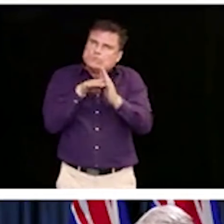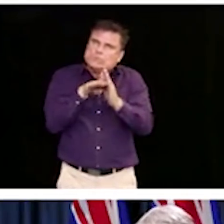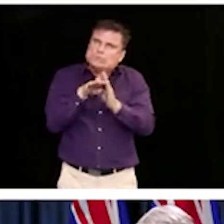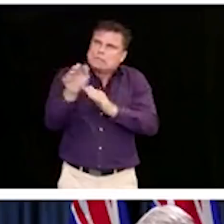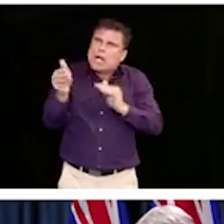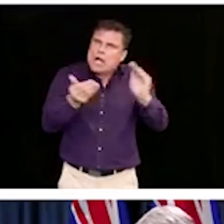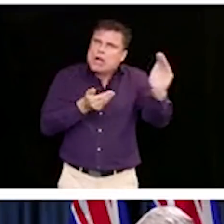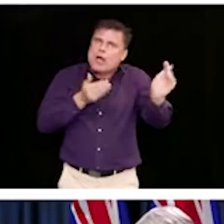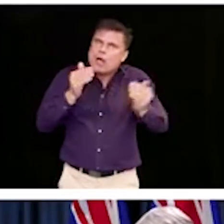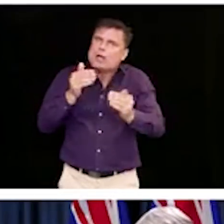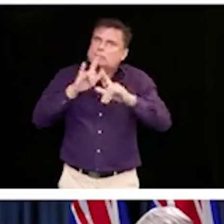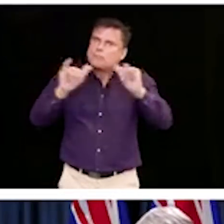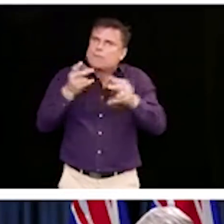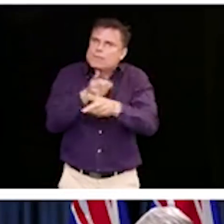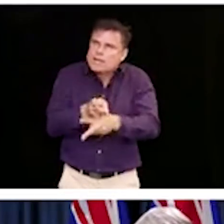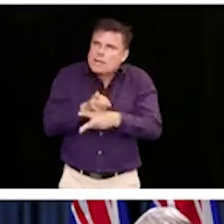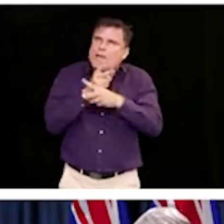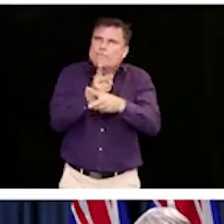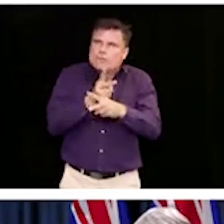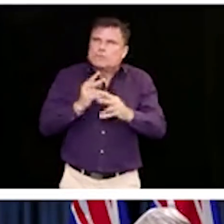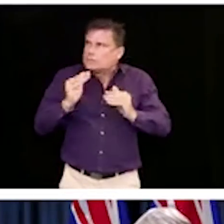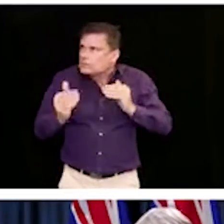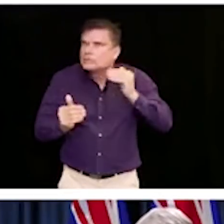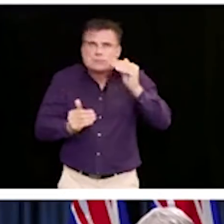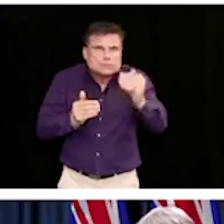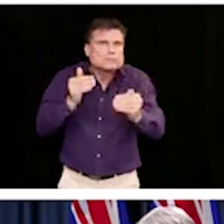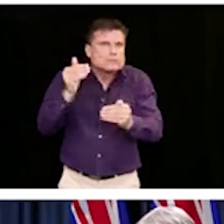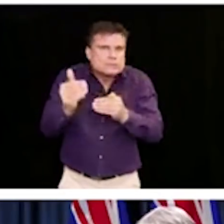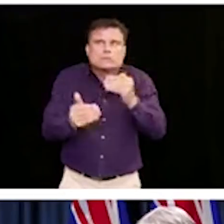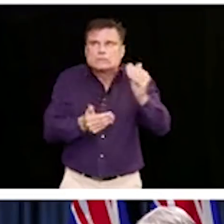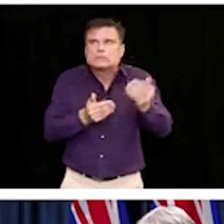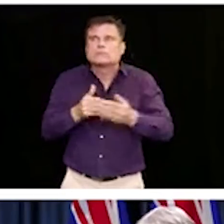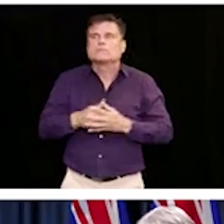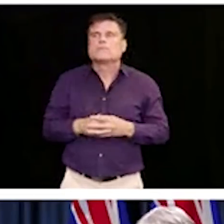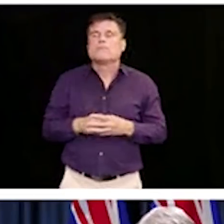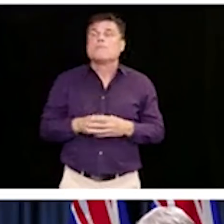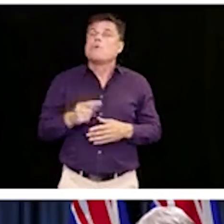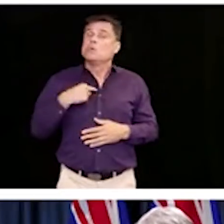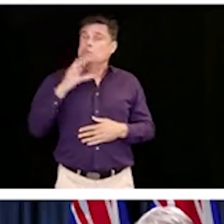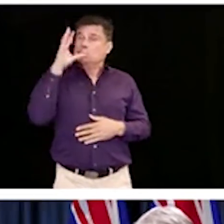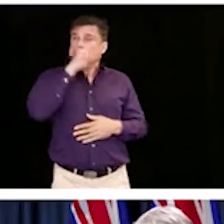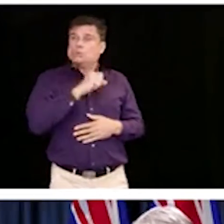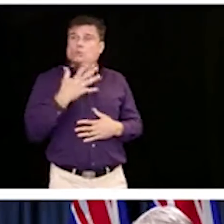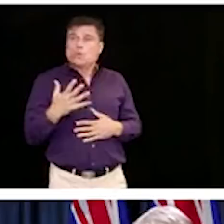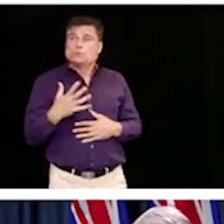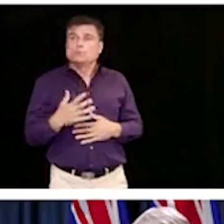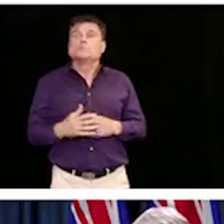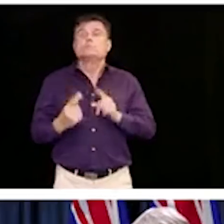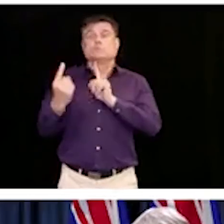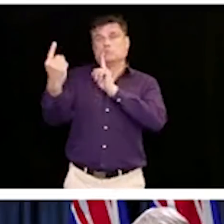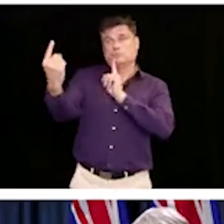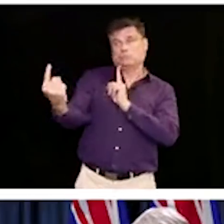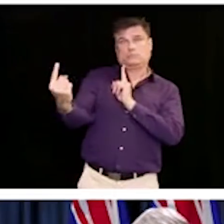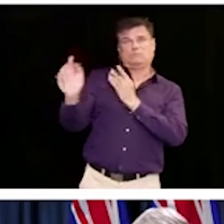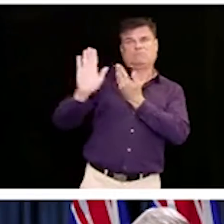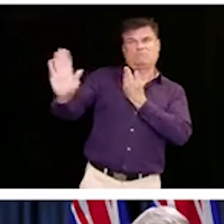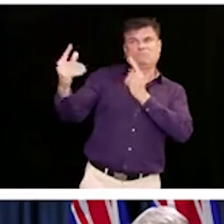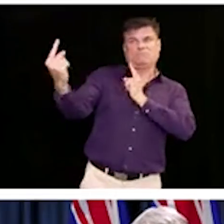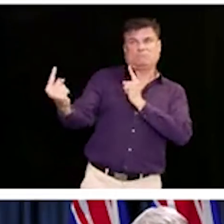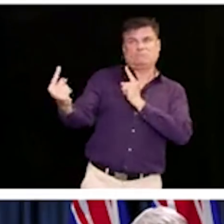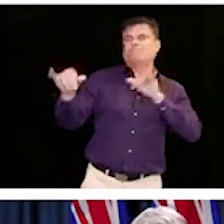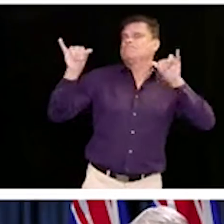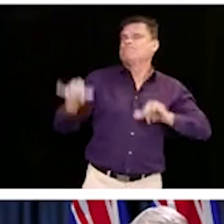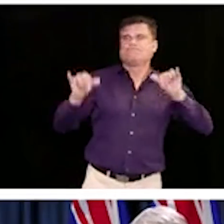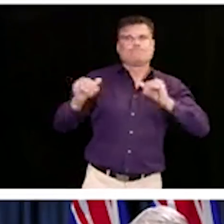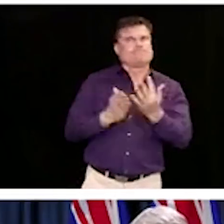our measured approach when it comes to recovery. It assumes as well that physical distancing remains in place,